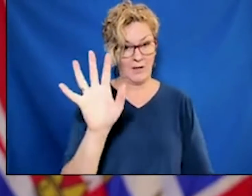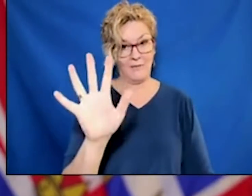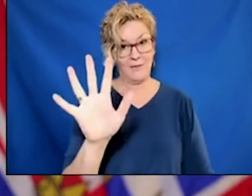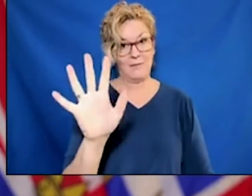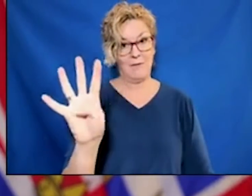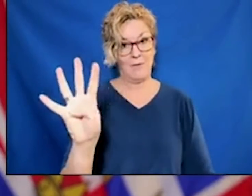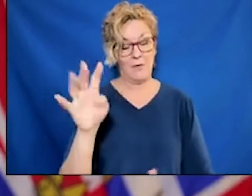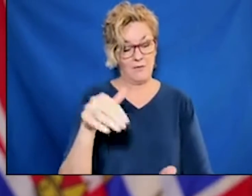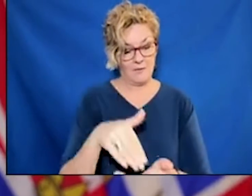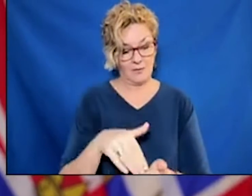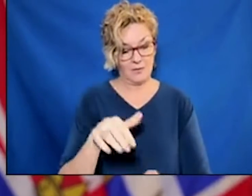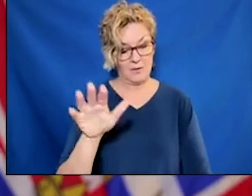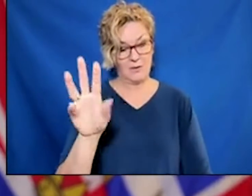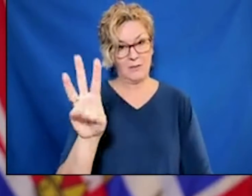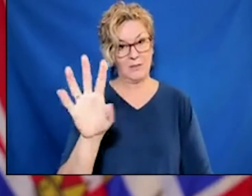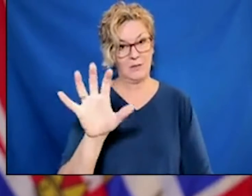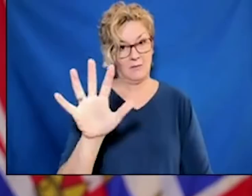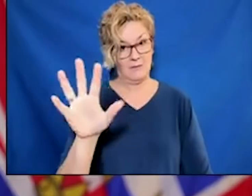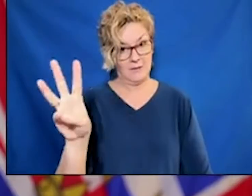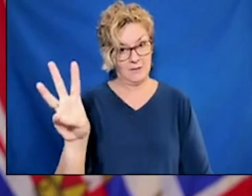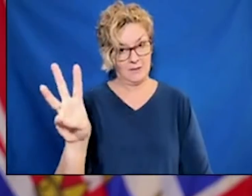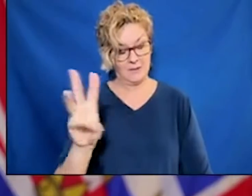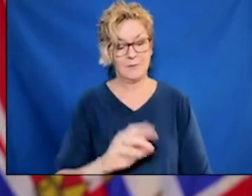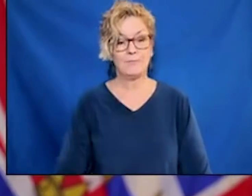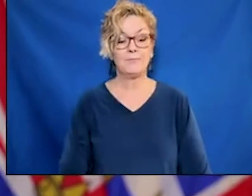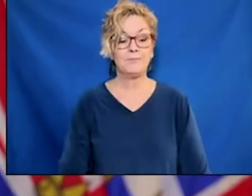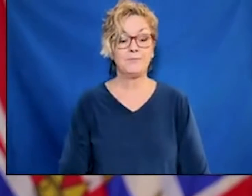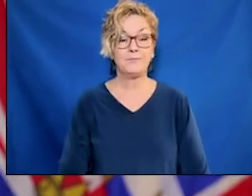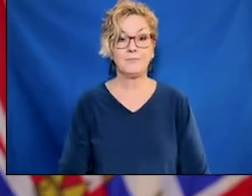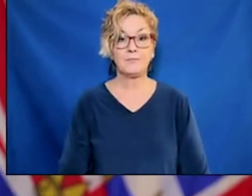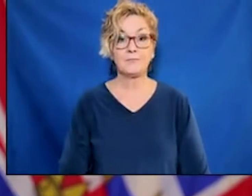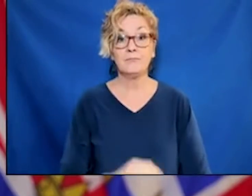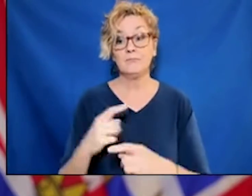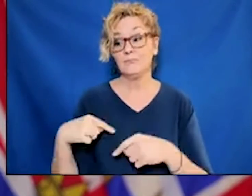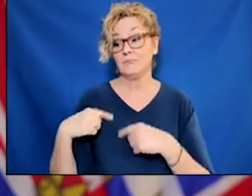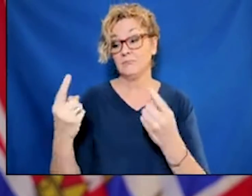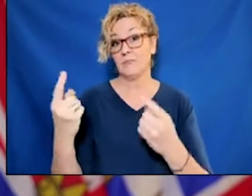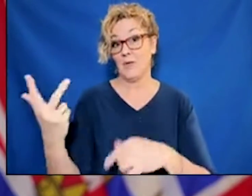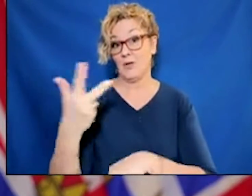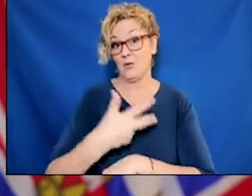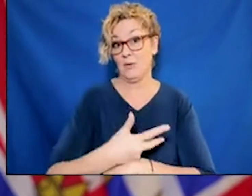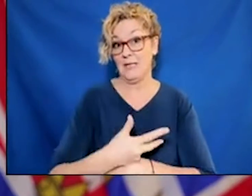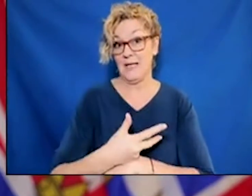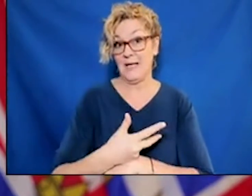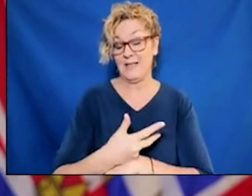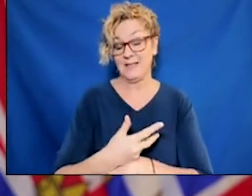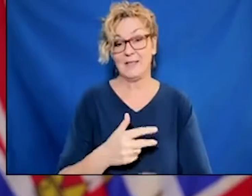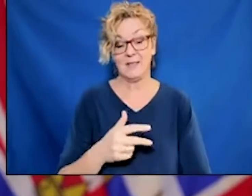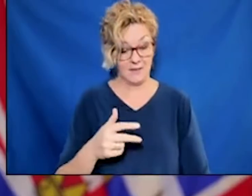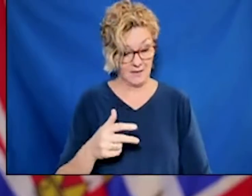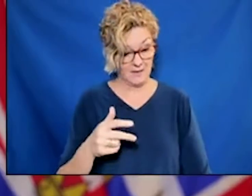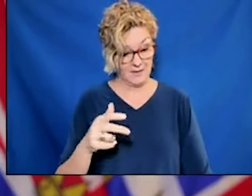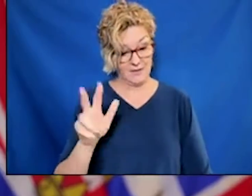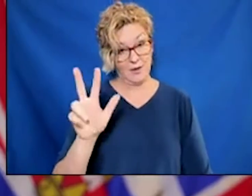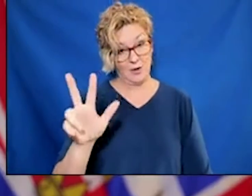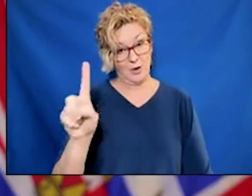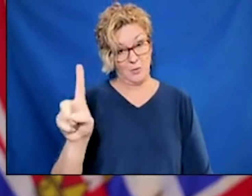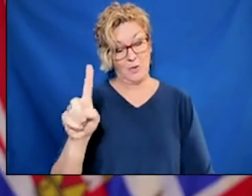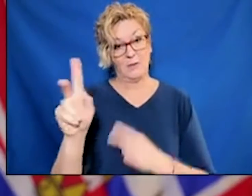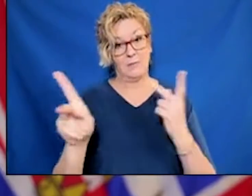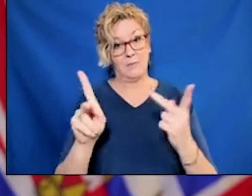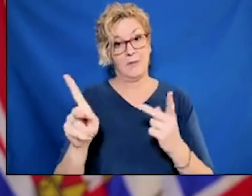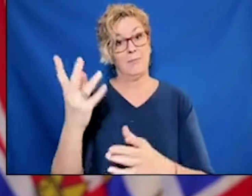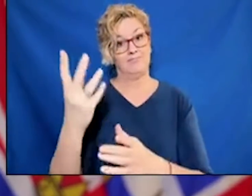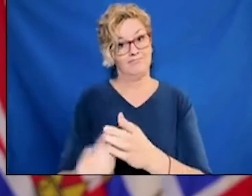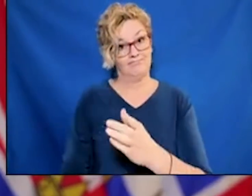last 3 days, we've had an additional 31 people in British Columbia who've died from COVID-19, bringing the